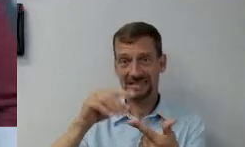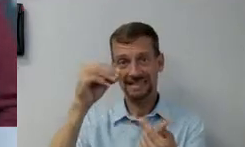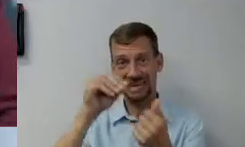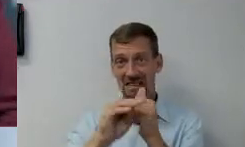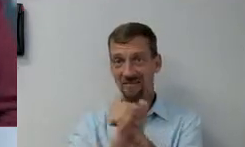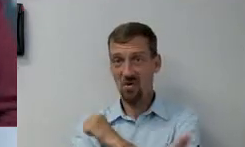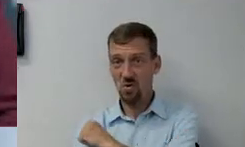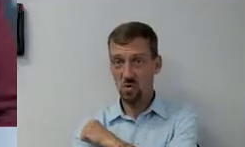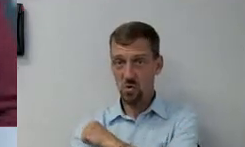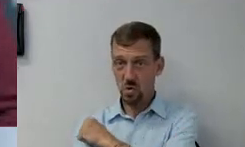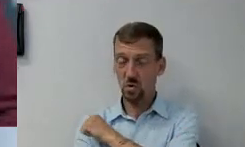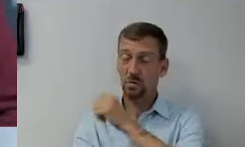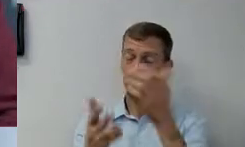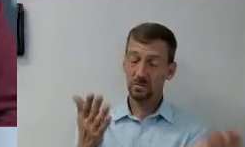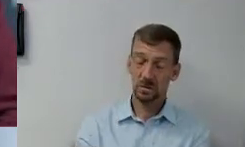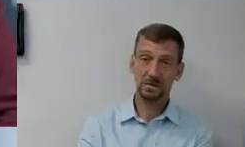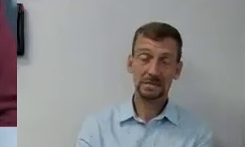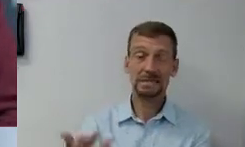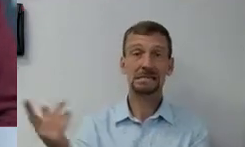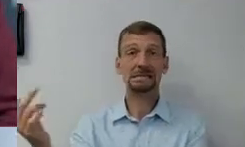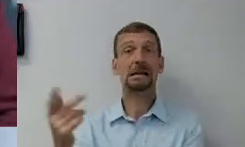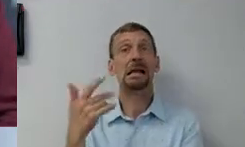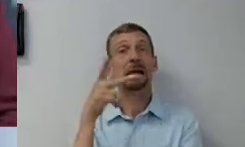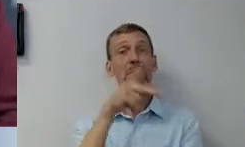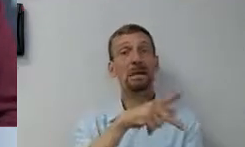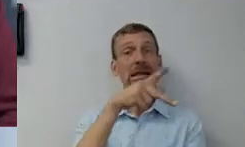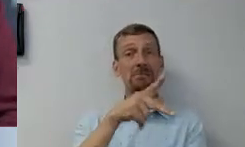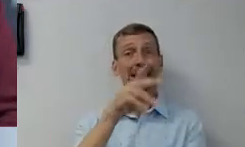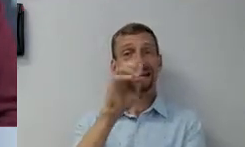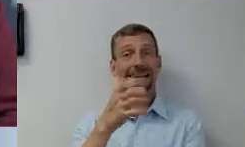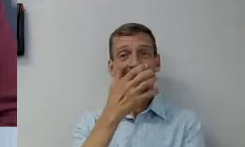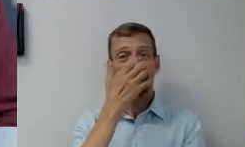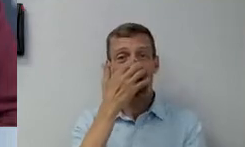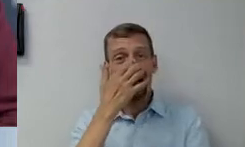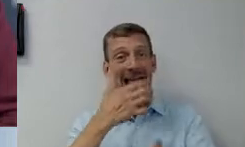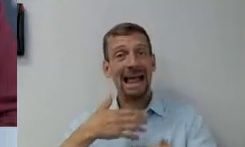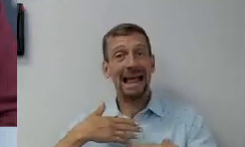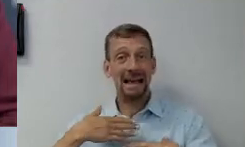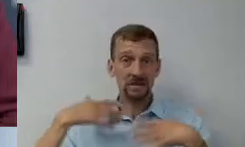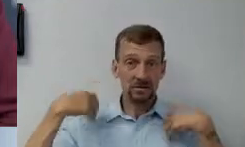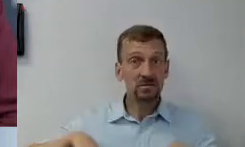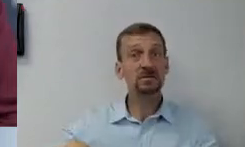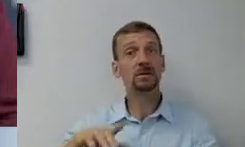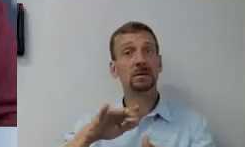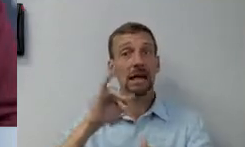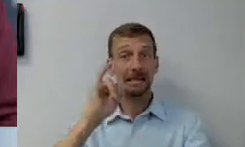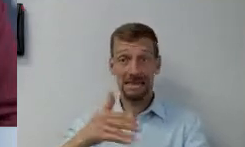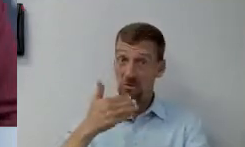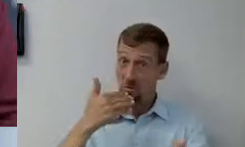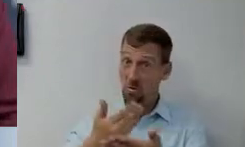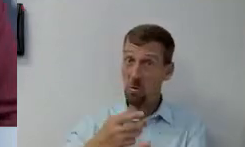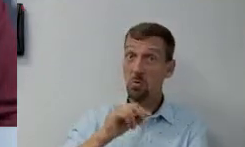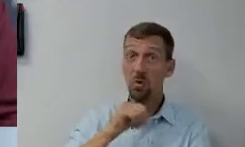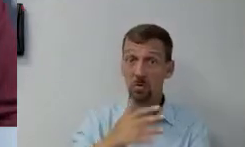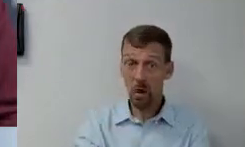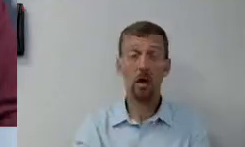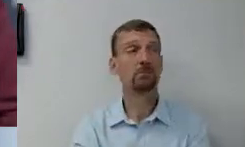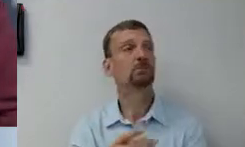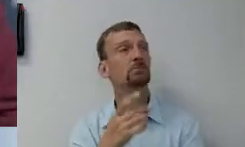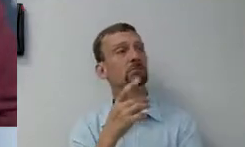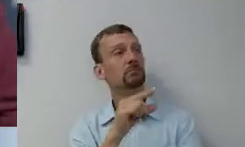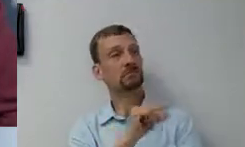how is Kaweah Delta doing with our PPE supplies? Yeah, well, certainly better than we were at the beginning,